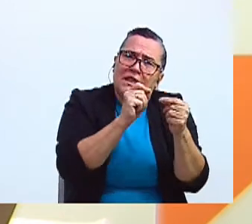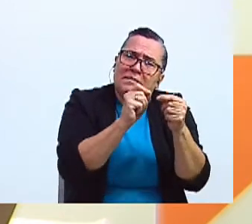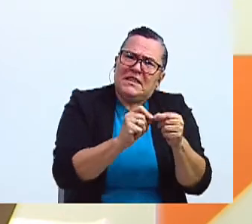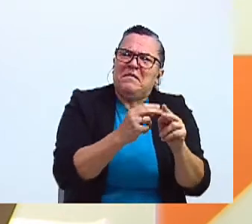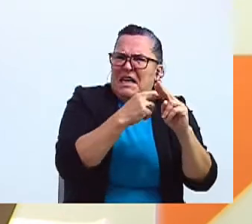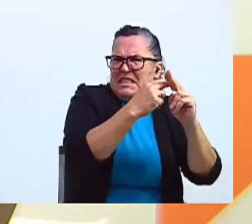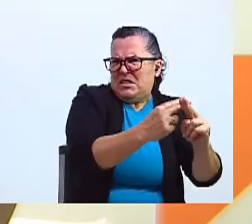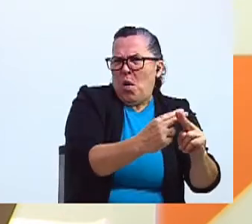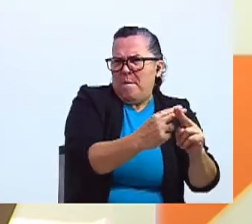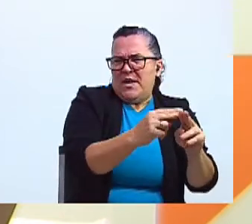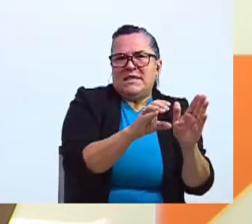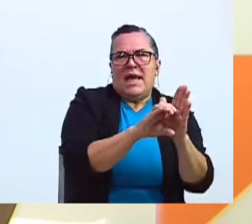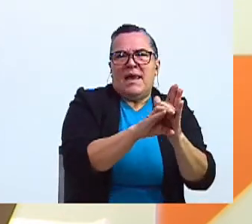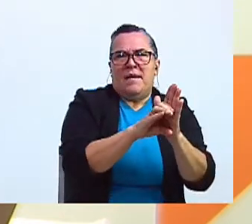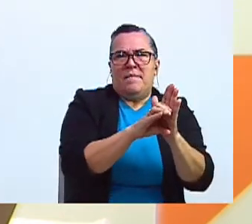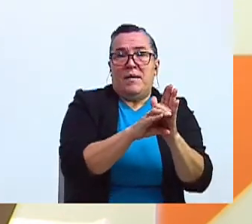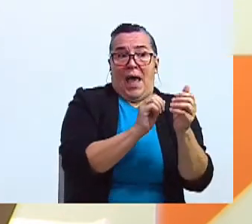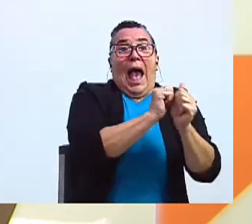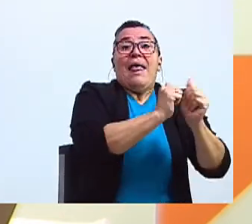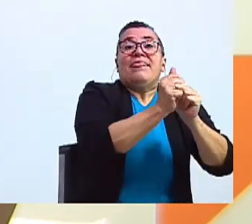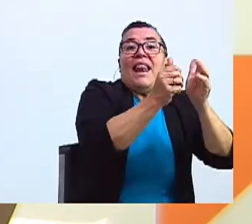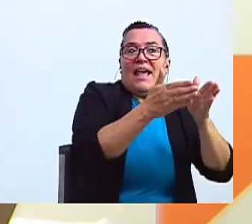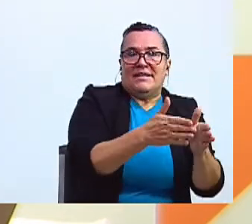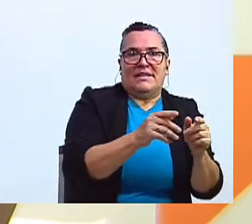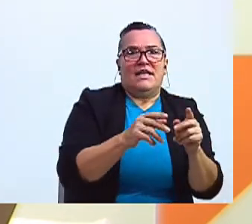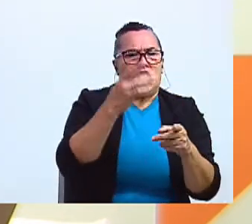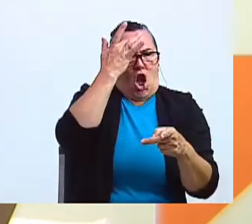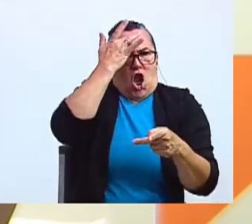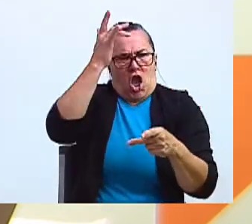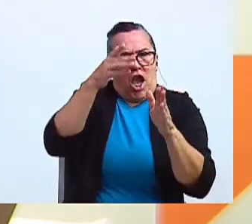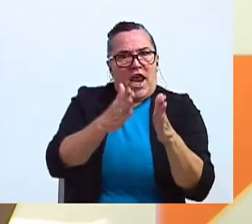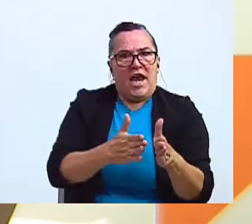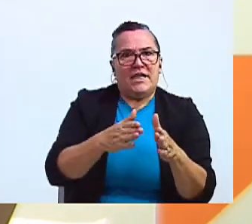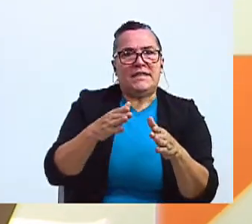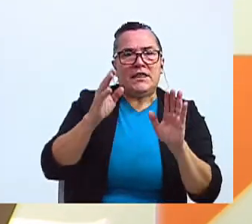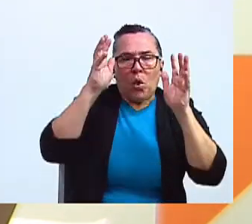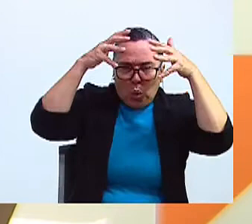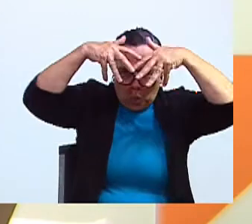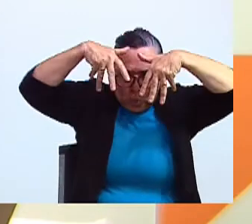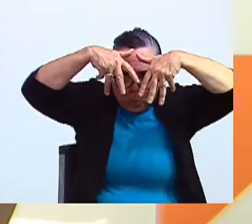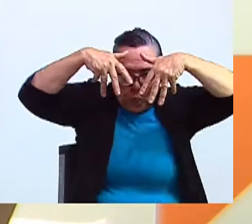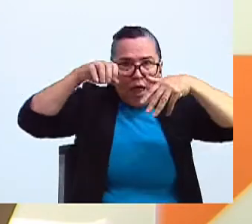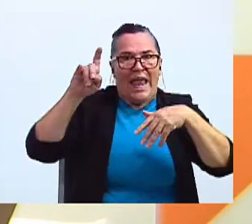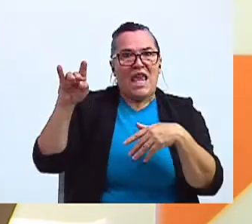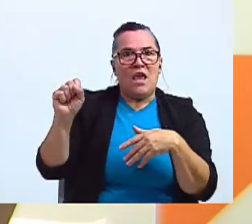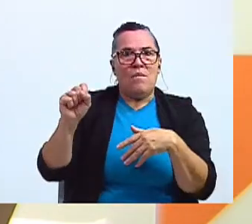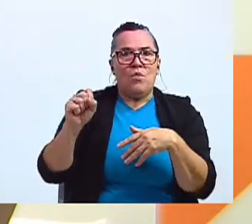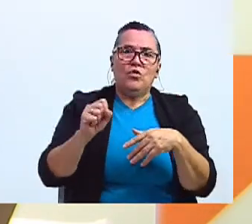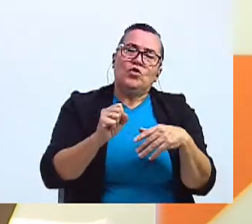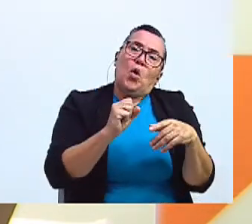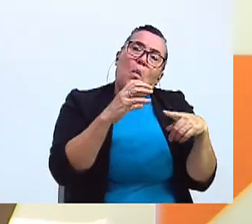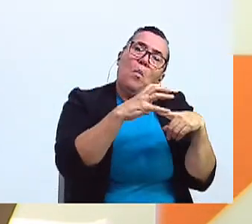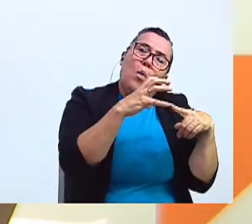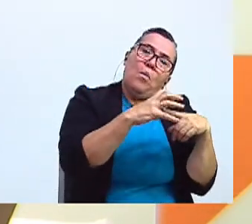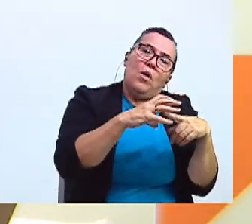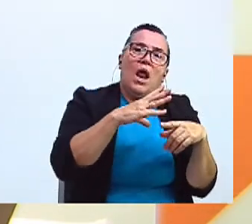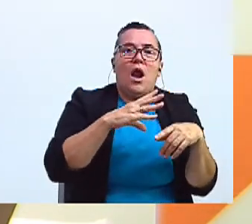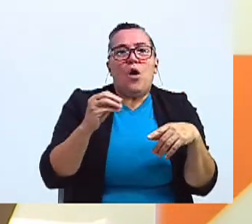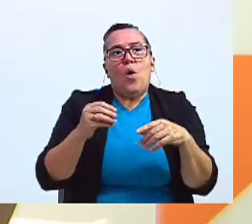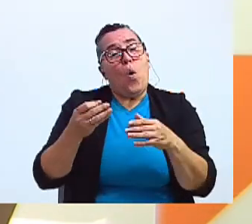for example, athletes, nerds, emos, popular or business people.